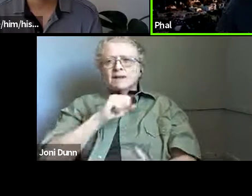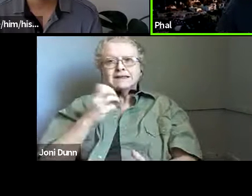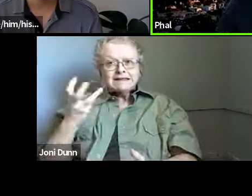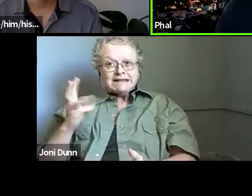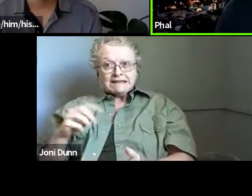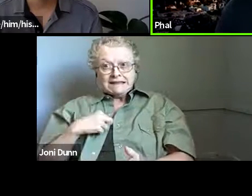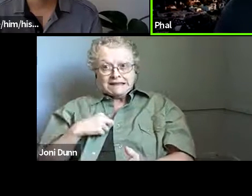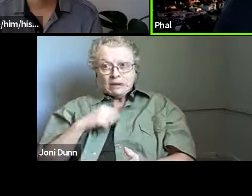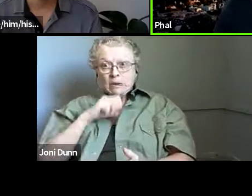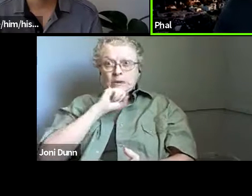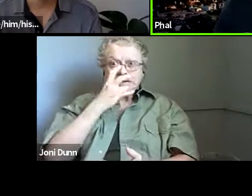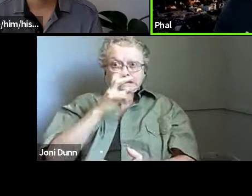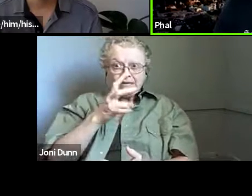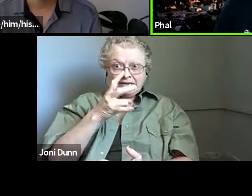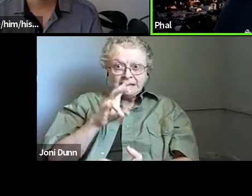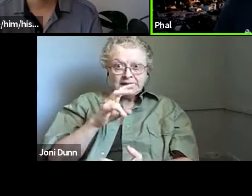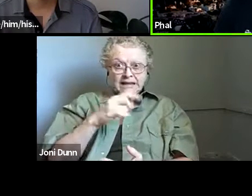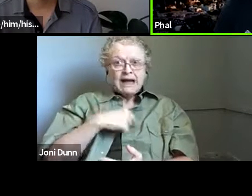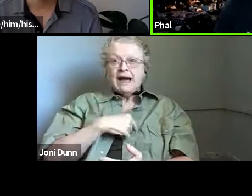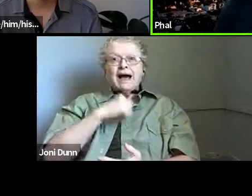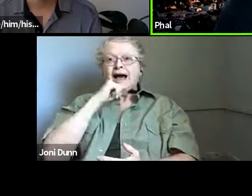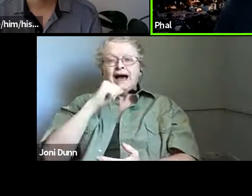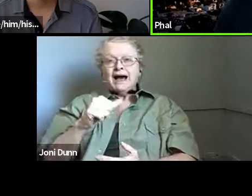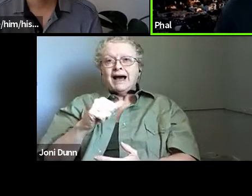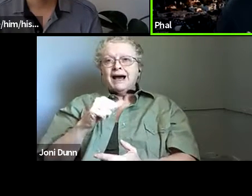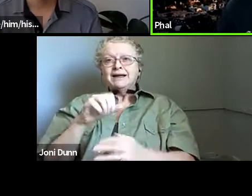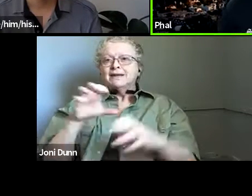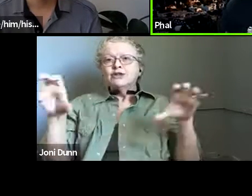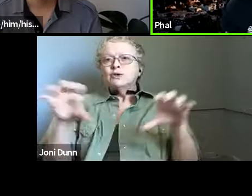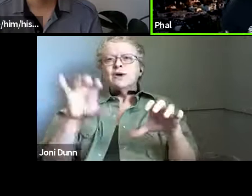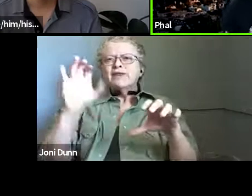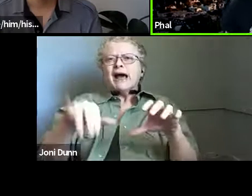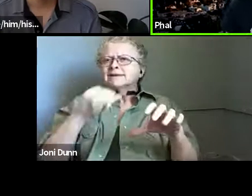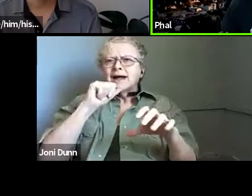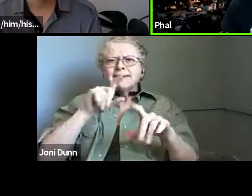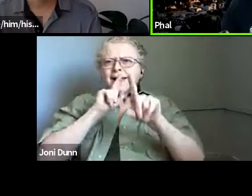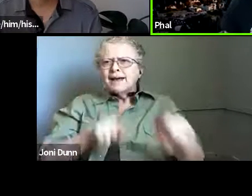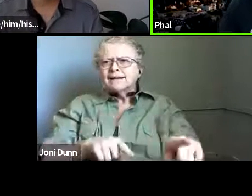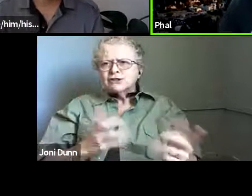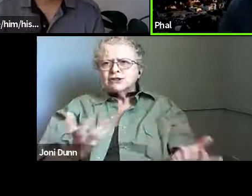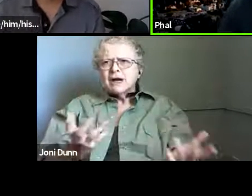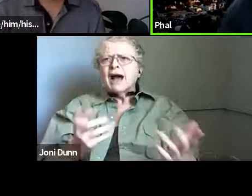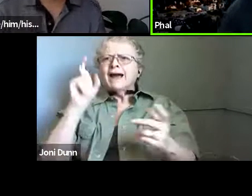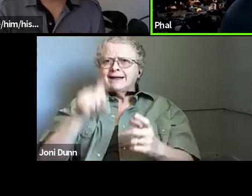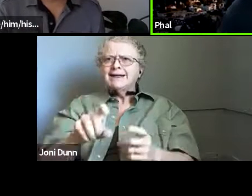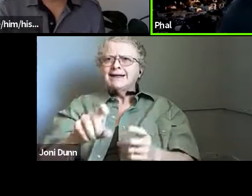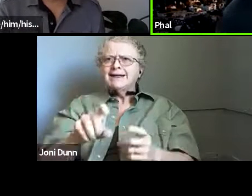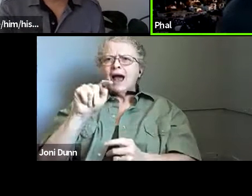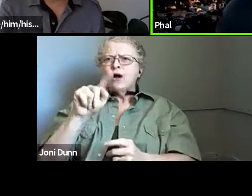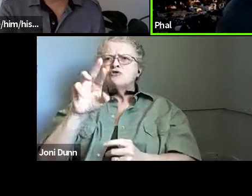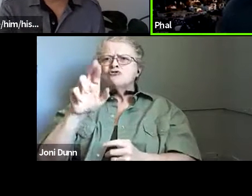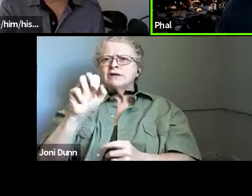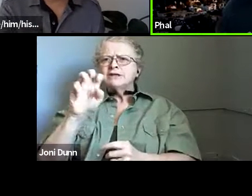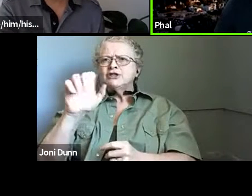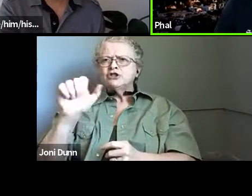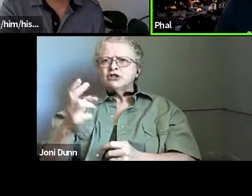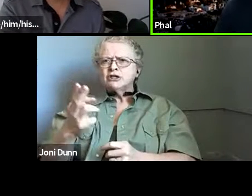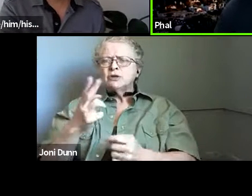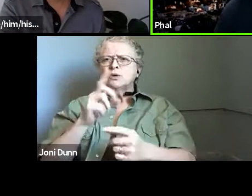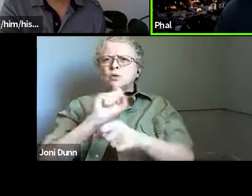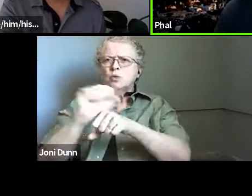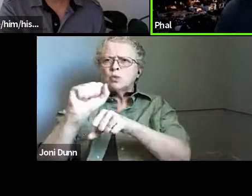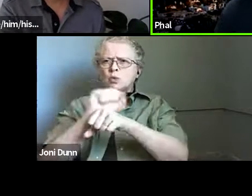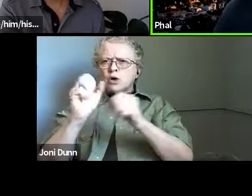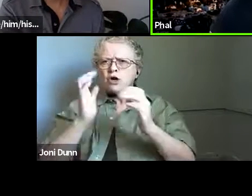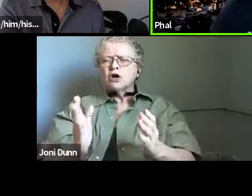right there down the street, that didn't do anything to stop me. Like, that is not the solution. What I needed was an outreach worker. What I needed was somebody to come check in on me. Hey, how you doing today? Do you have something